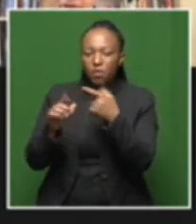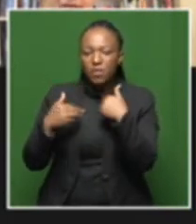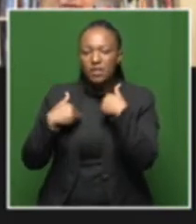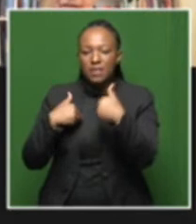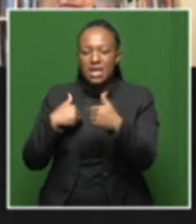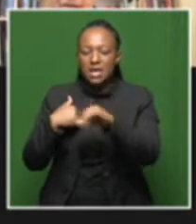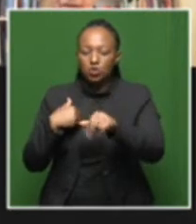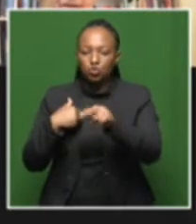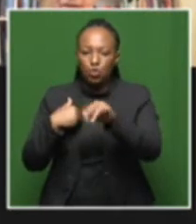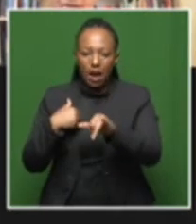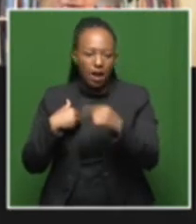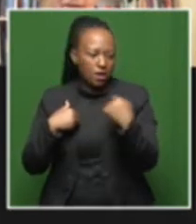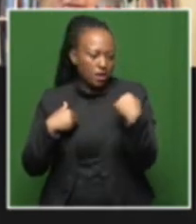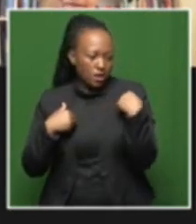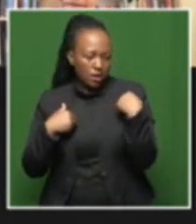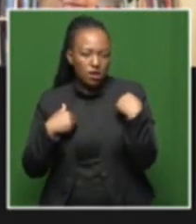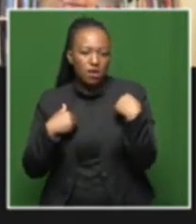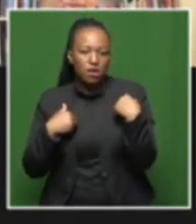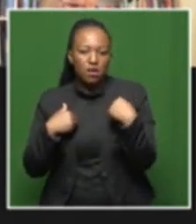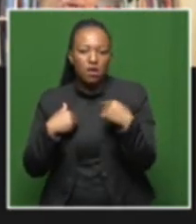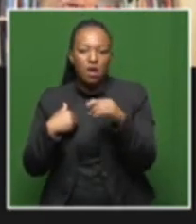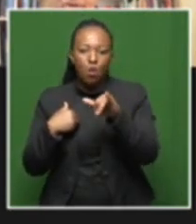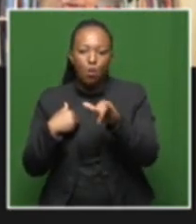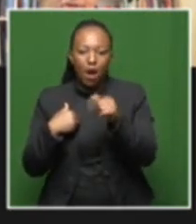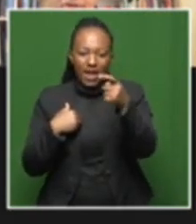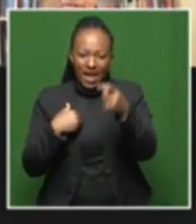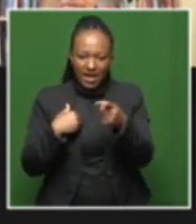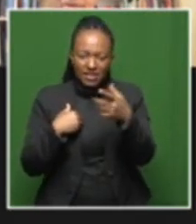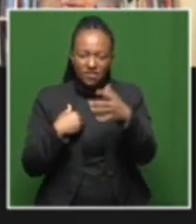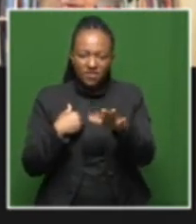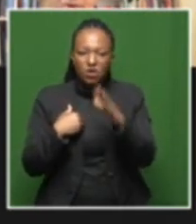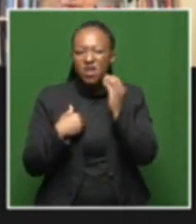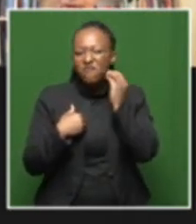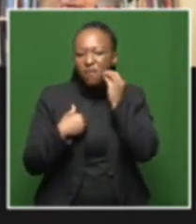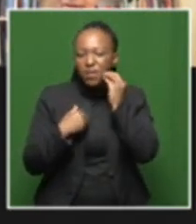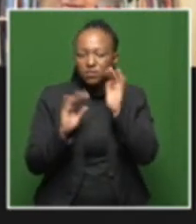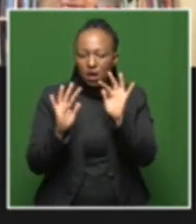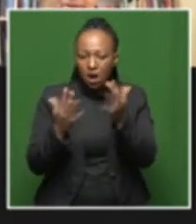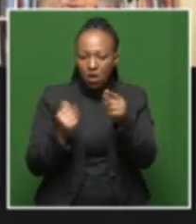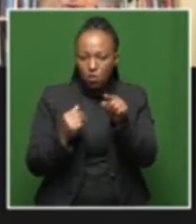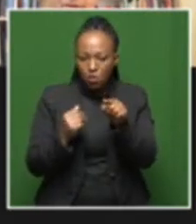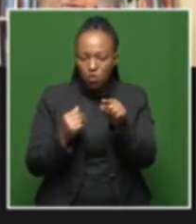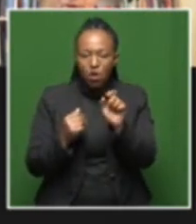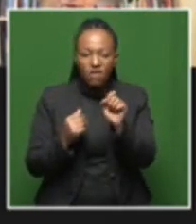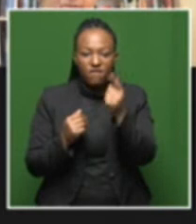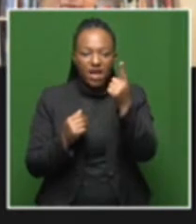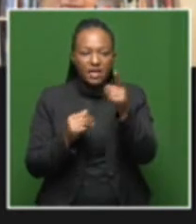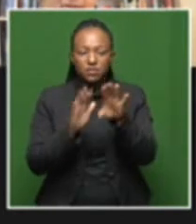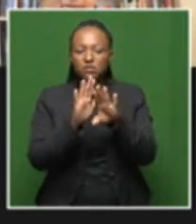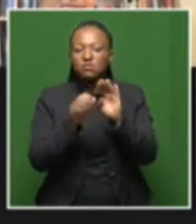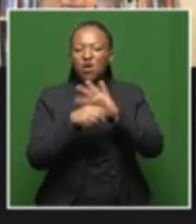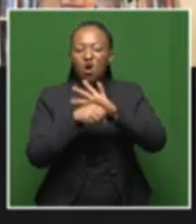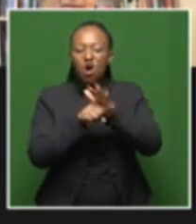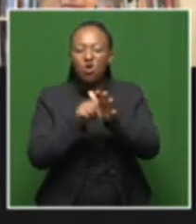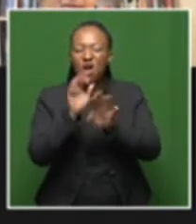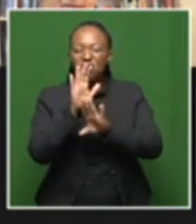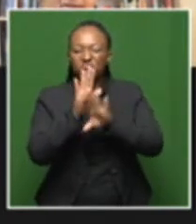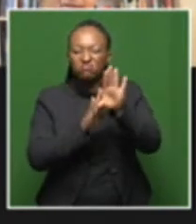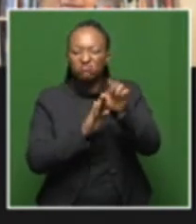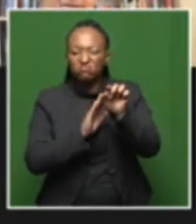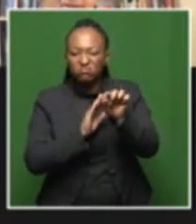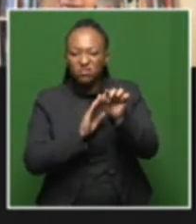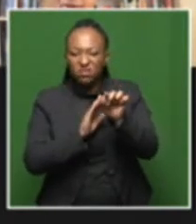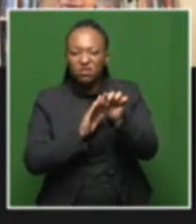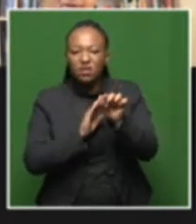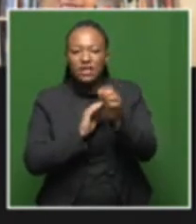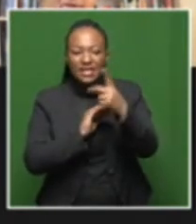of July, and the y-axis is the proportion of the genomes. Whereas the first wave was dominated by many